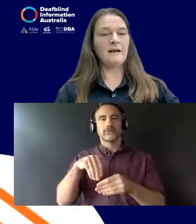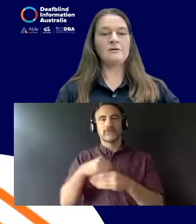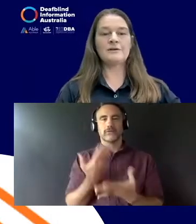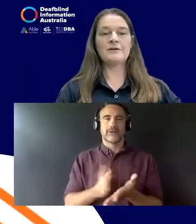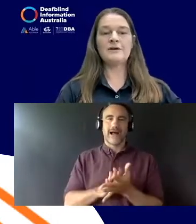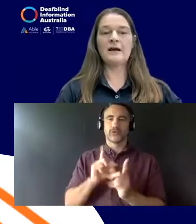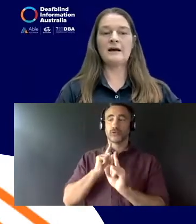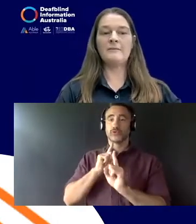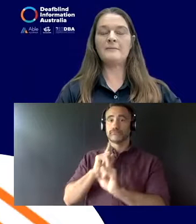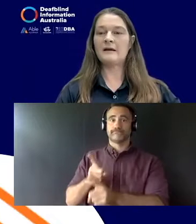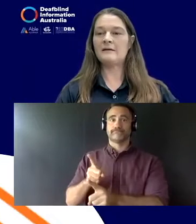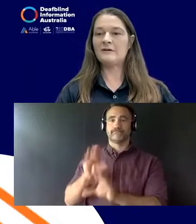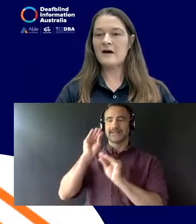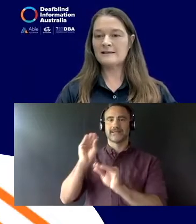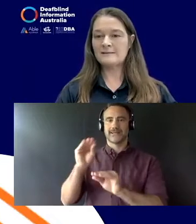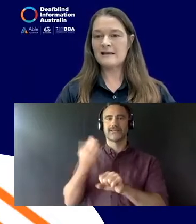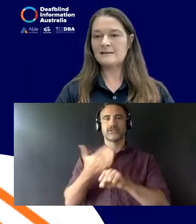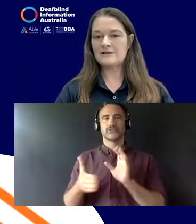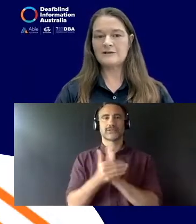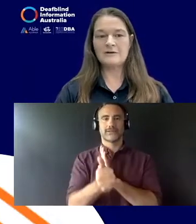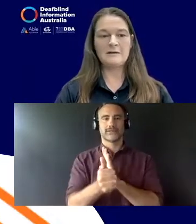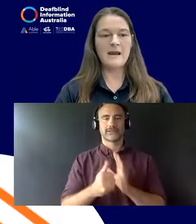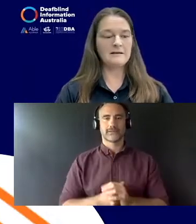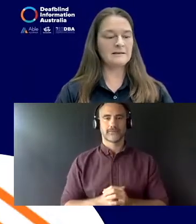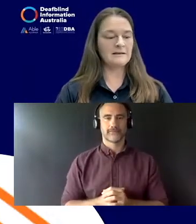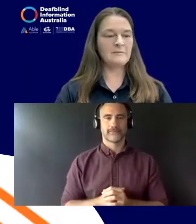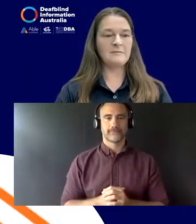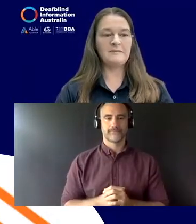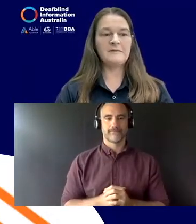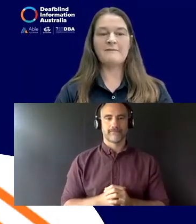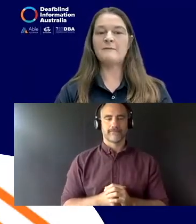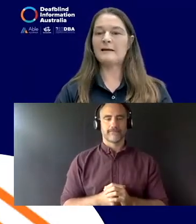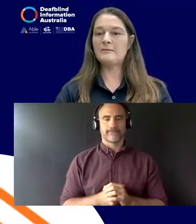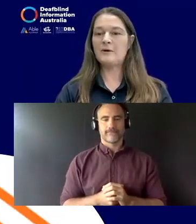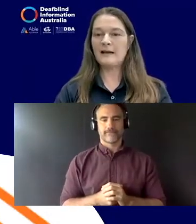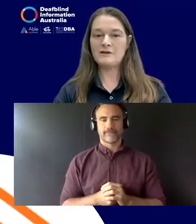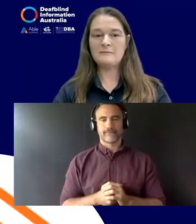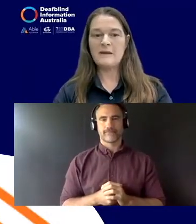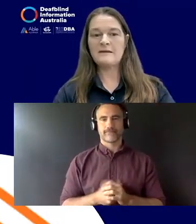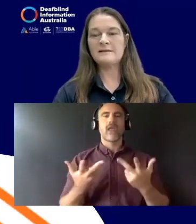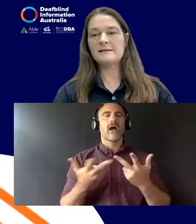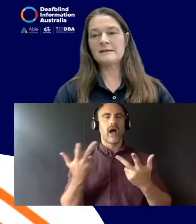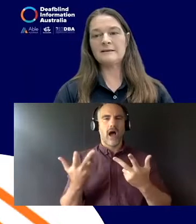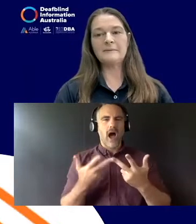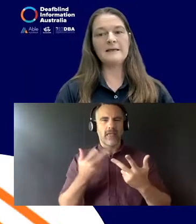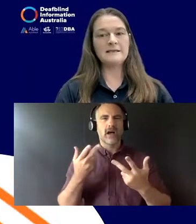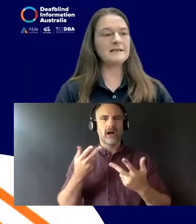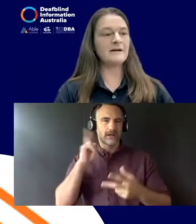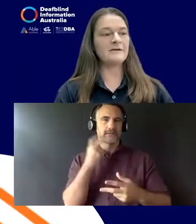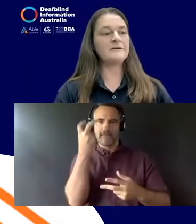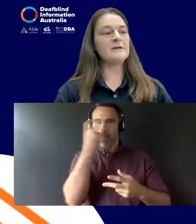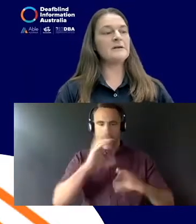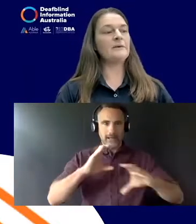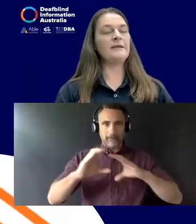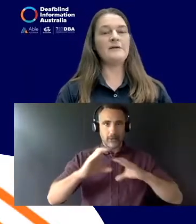It also provides space to document deafblind communication methods in